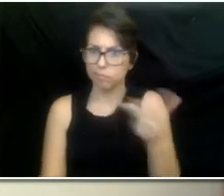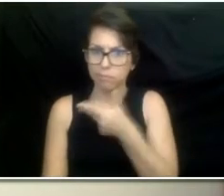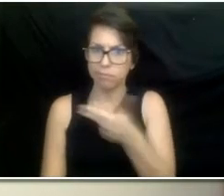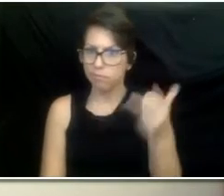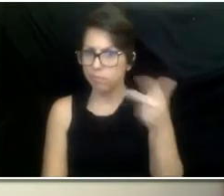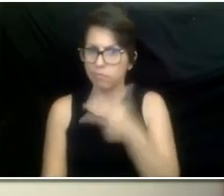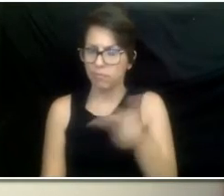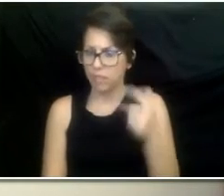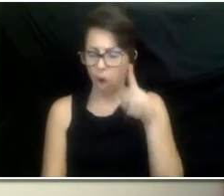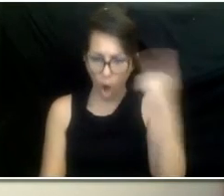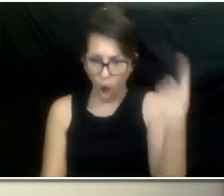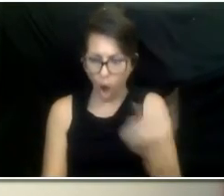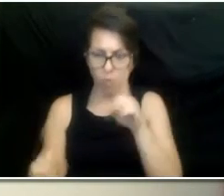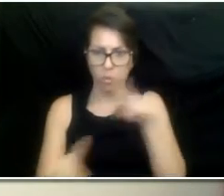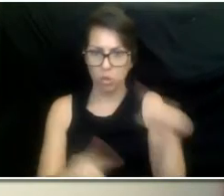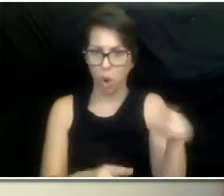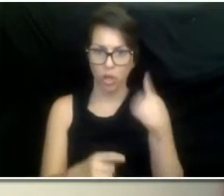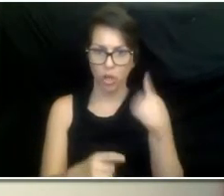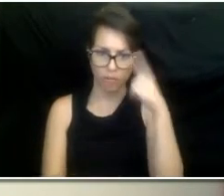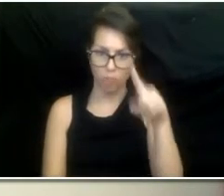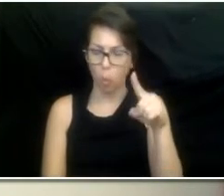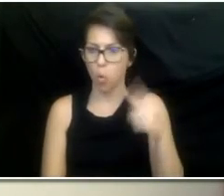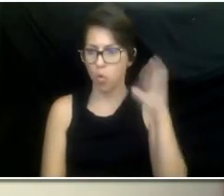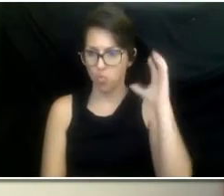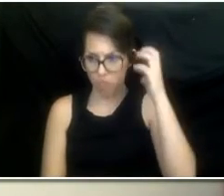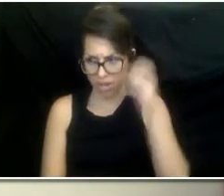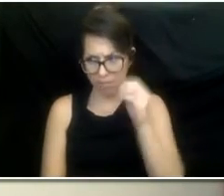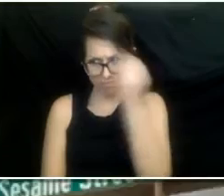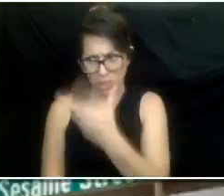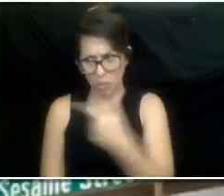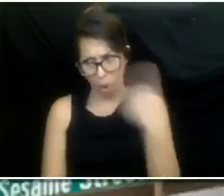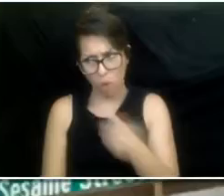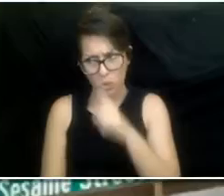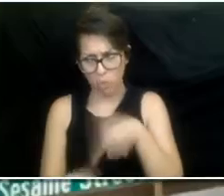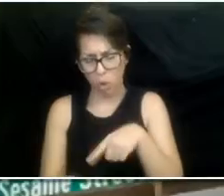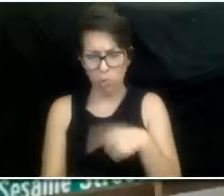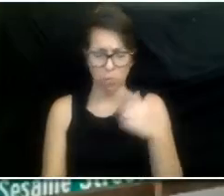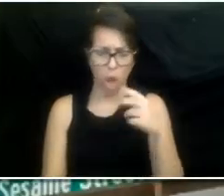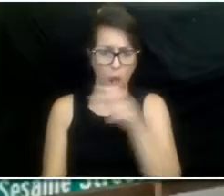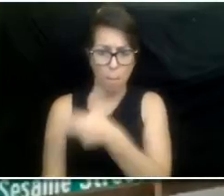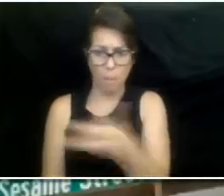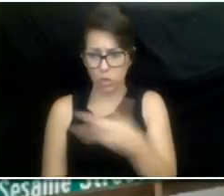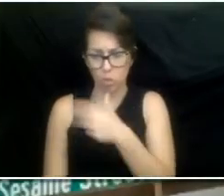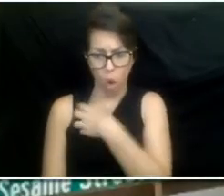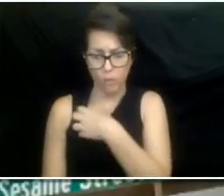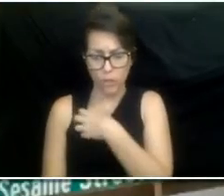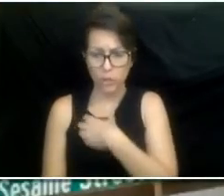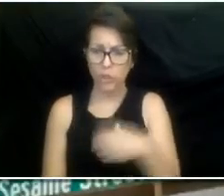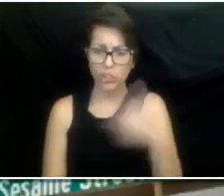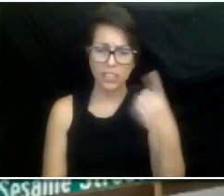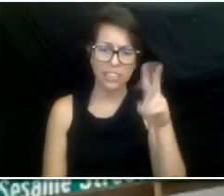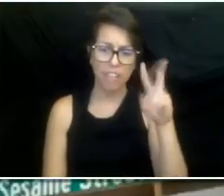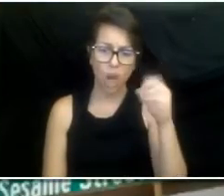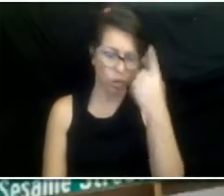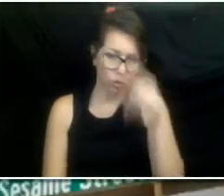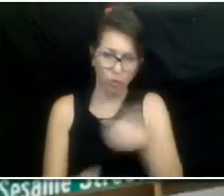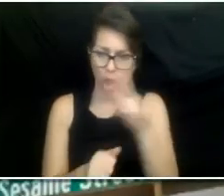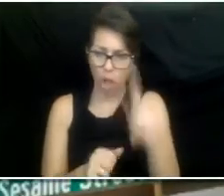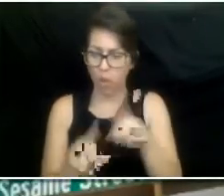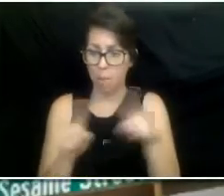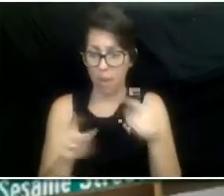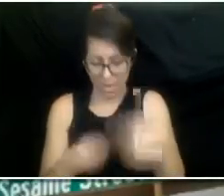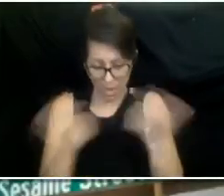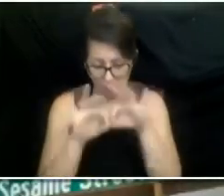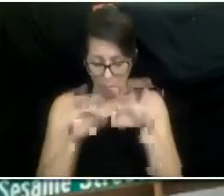that nothing is slipping through the cracks that this is the something by definition something is slipping through the cracks just by